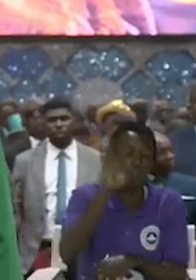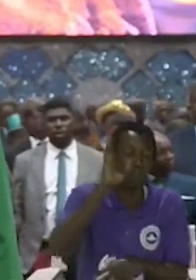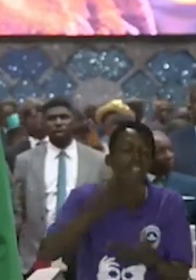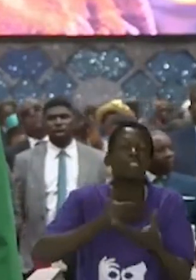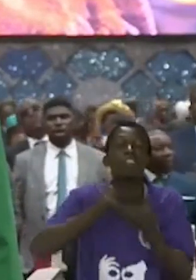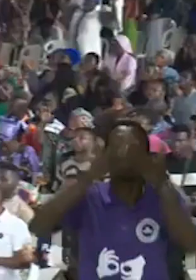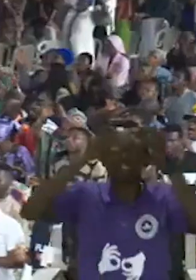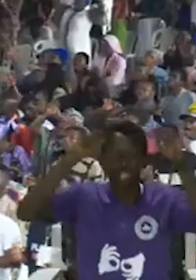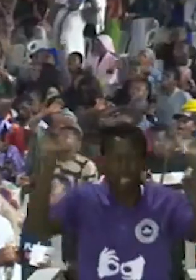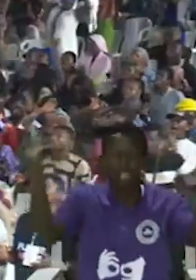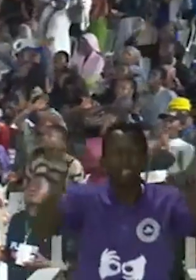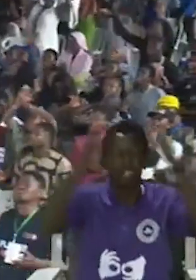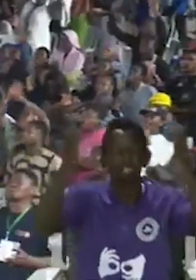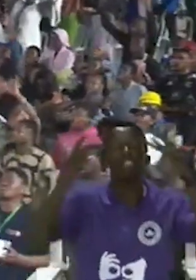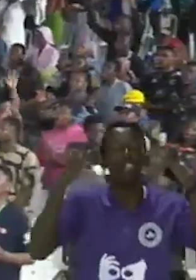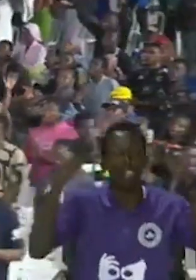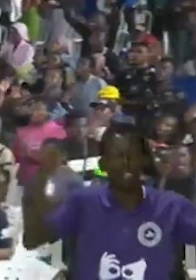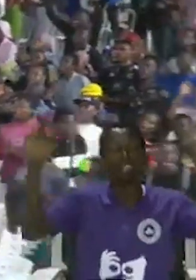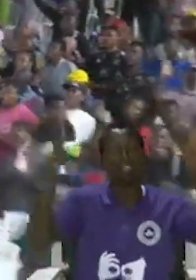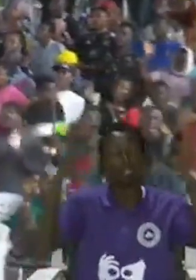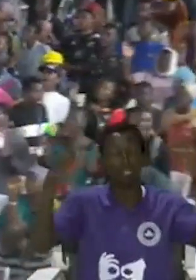louder, hallelujah.